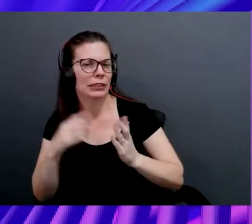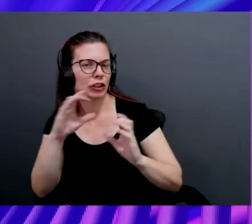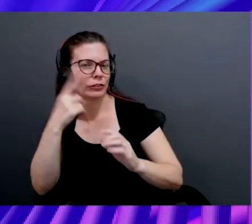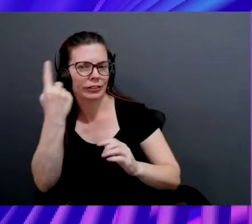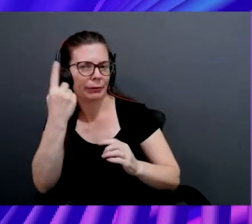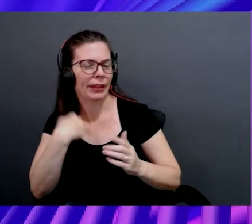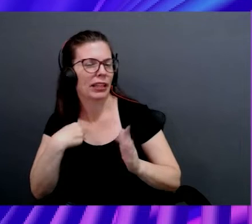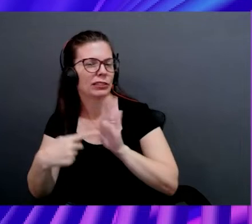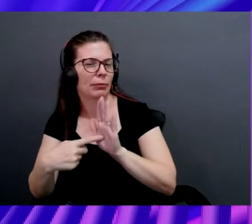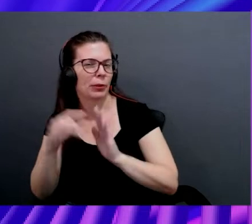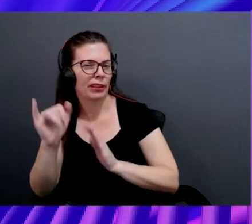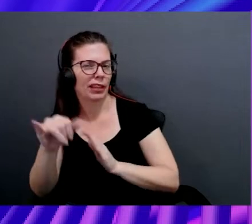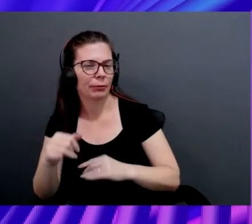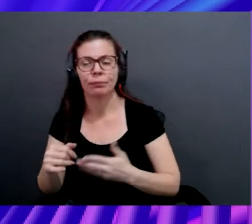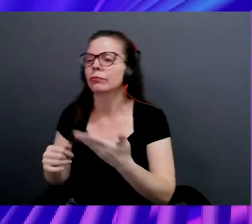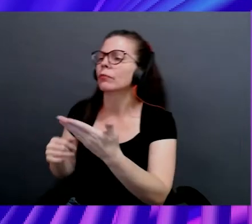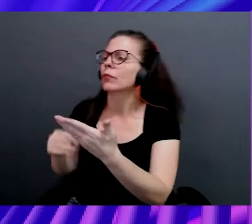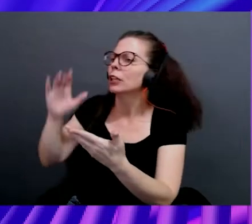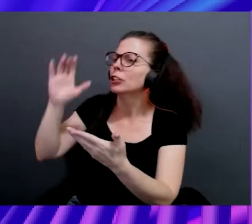for when